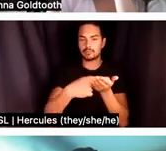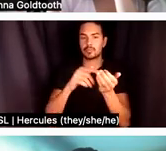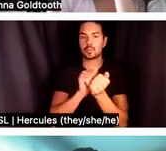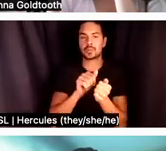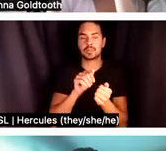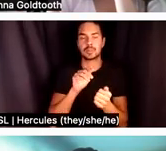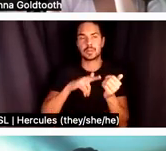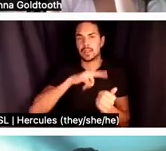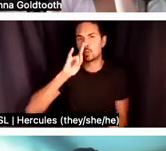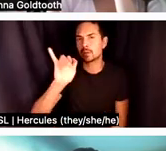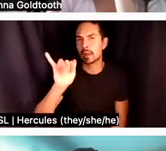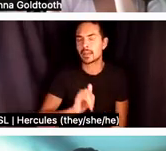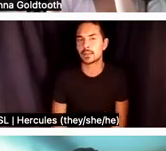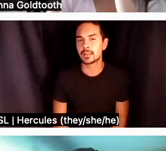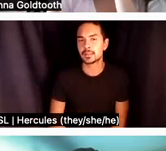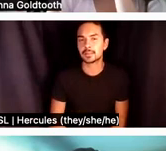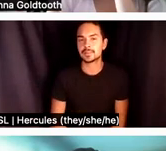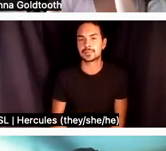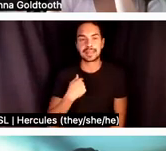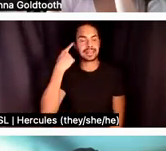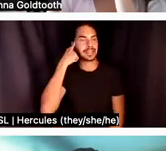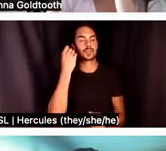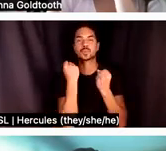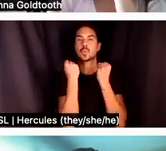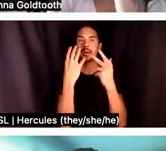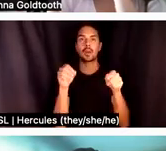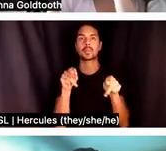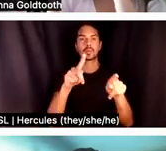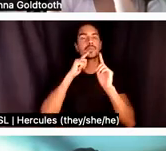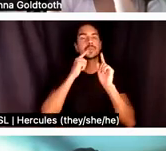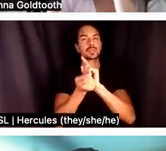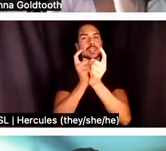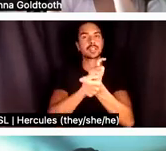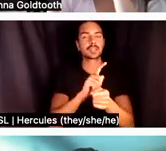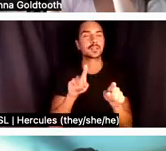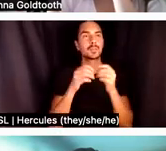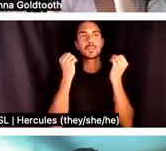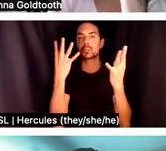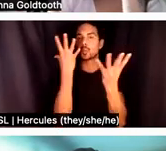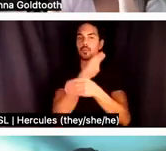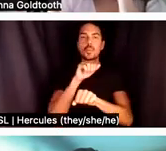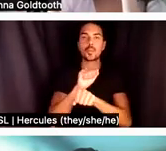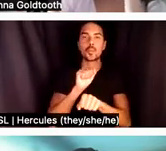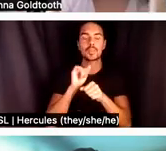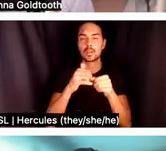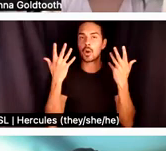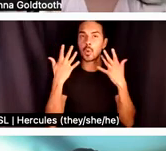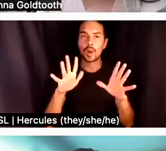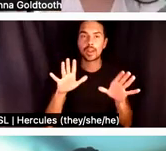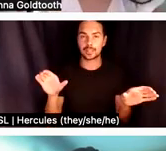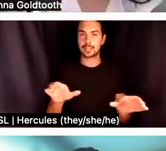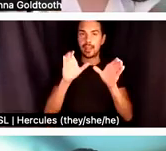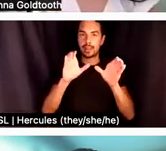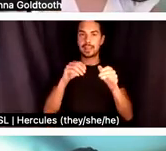And so, yeah, I think there's so many opportunities for change. I also think there's so much beautiful work that is already being done in so